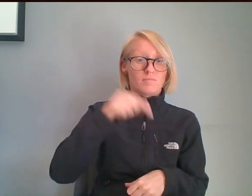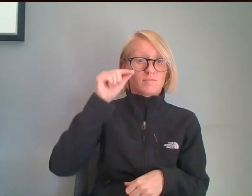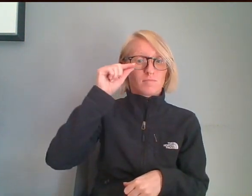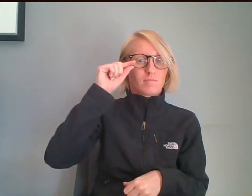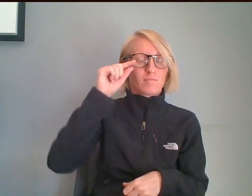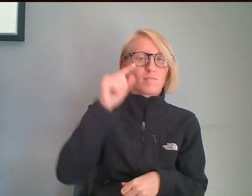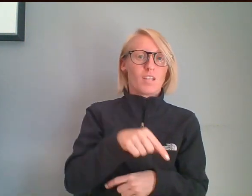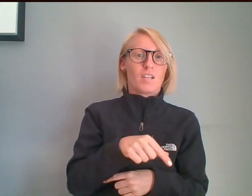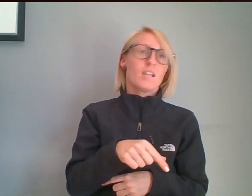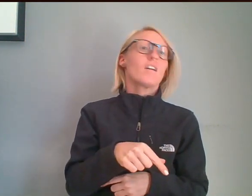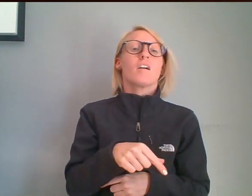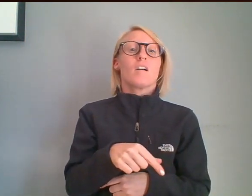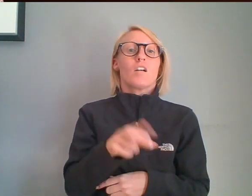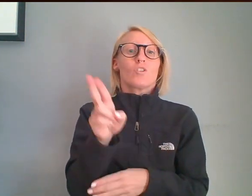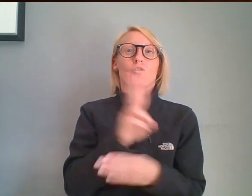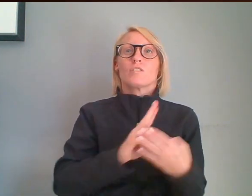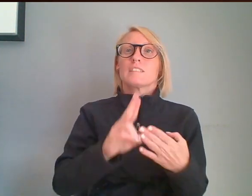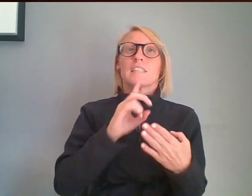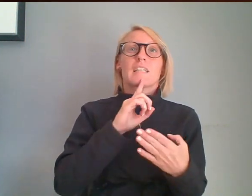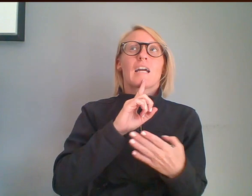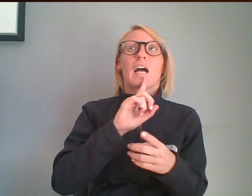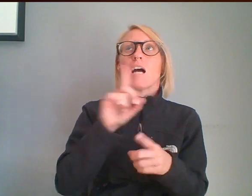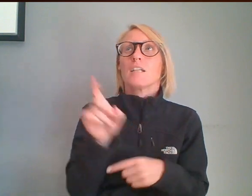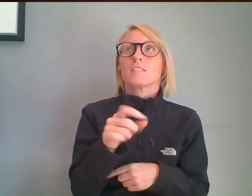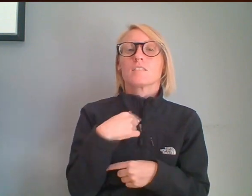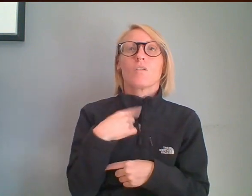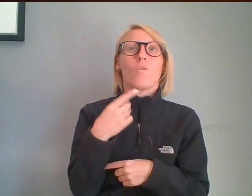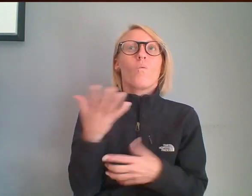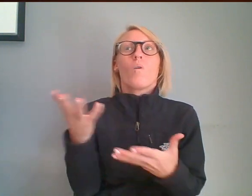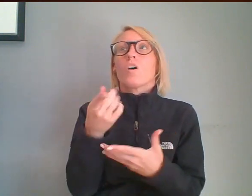are the things you fear most? And among